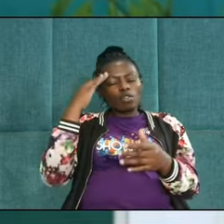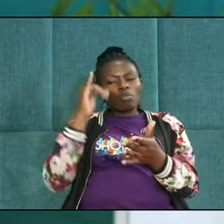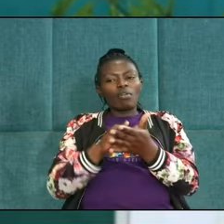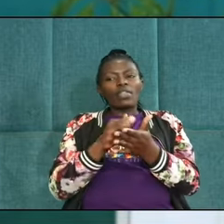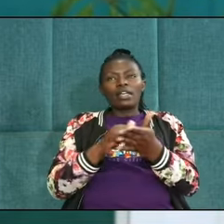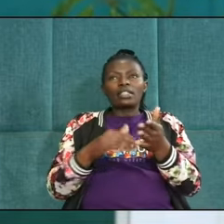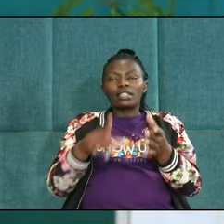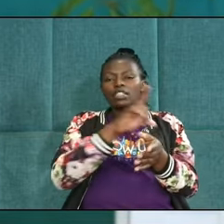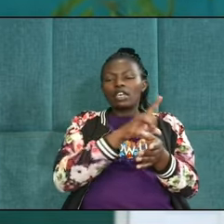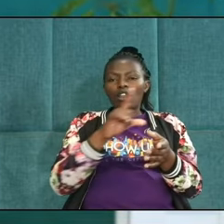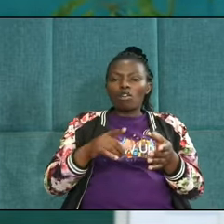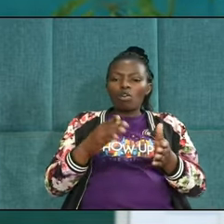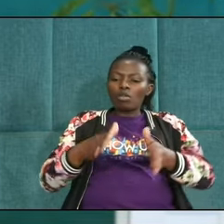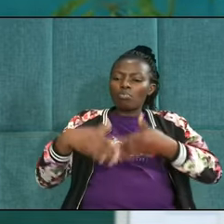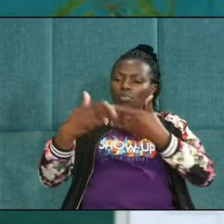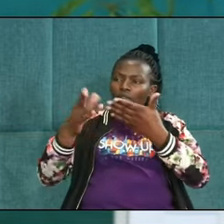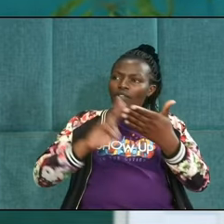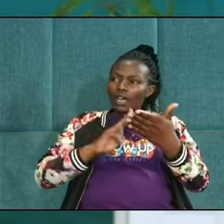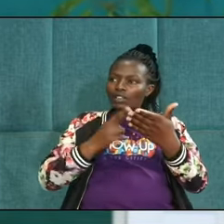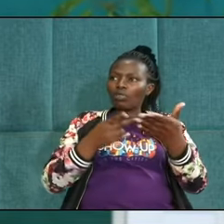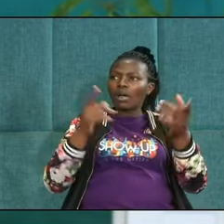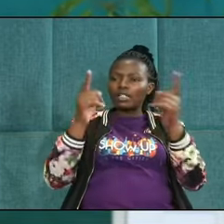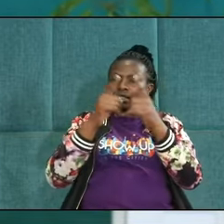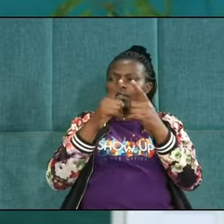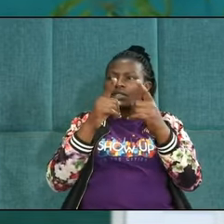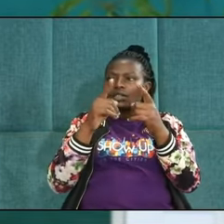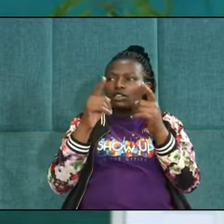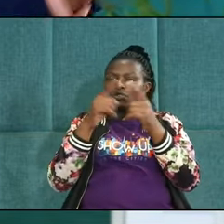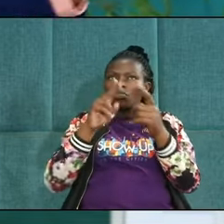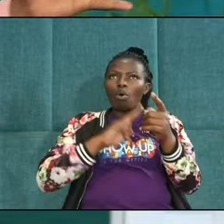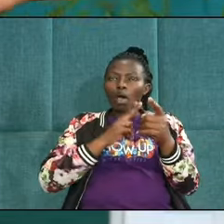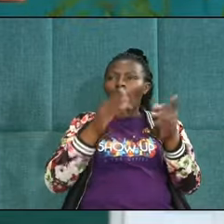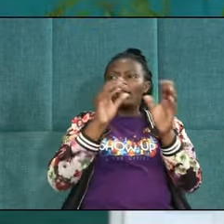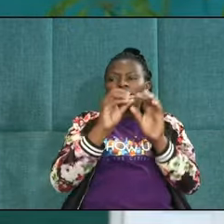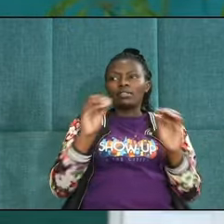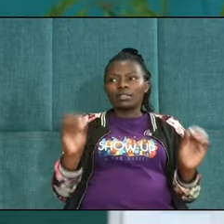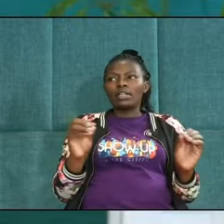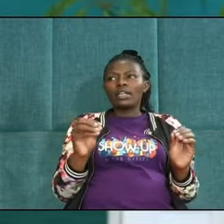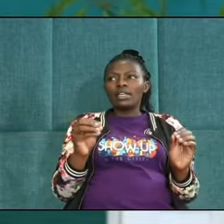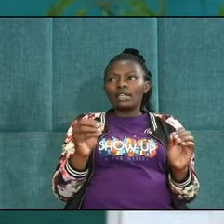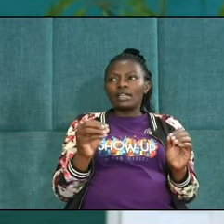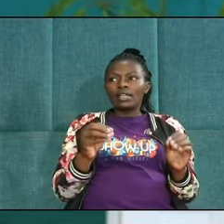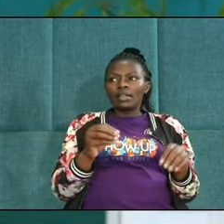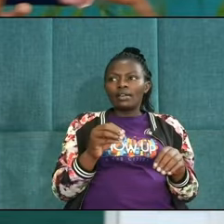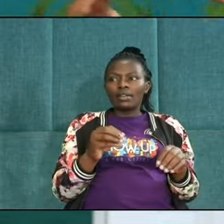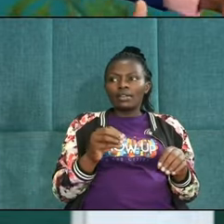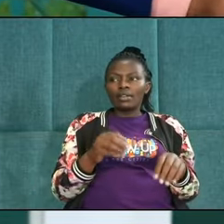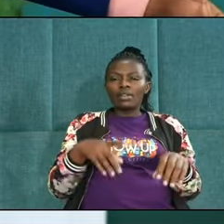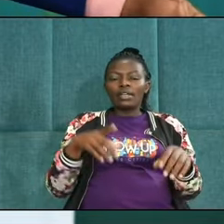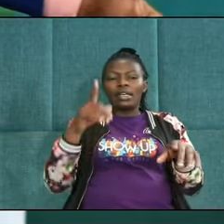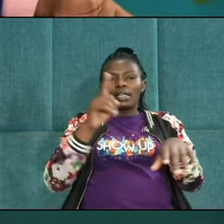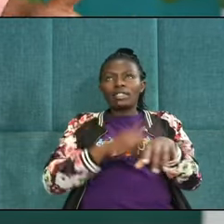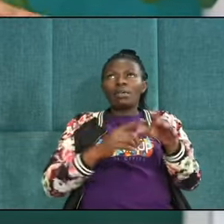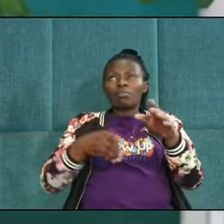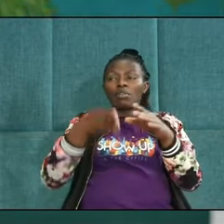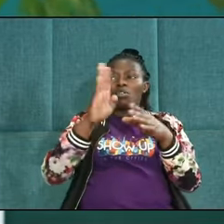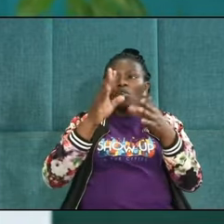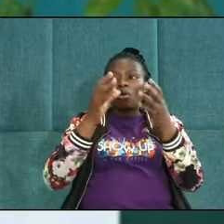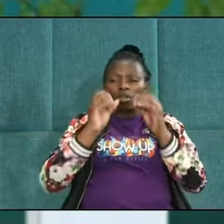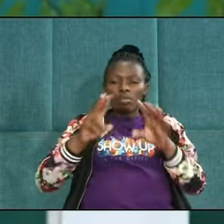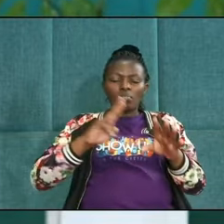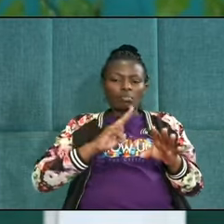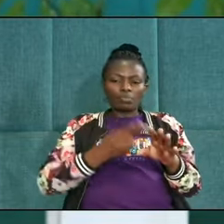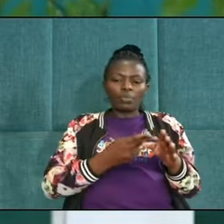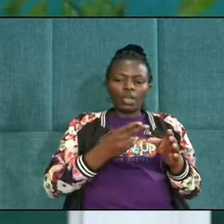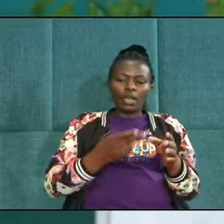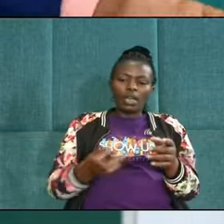have. We don't recognize that he will be the one to provide the things that we will have. That's the implication. Because, well, I bless you, you must